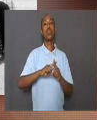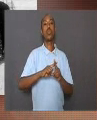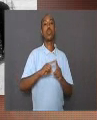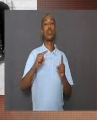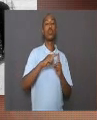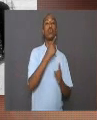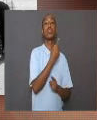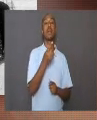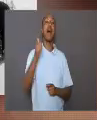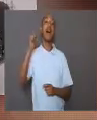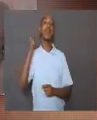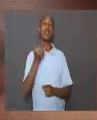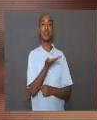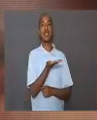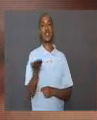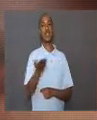some other substance.